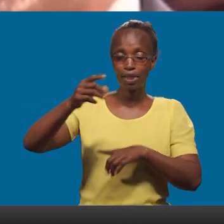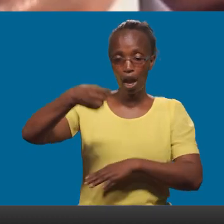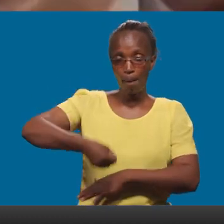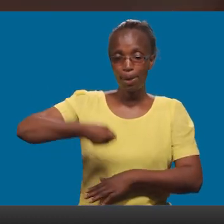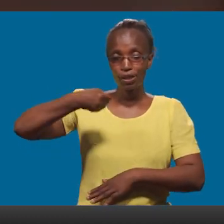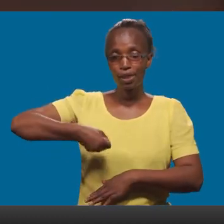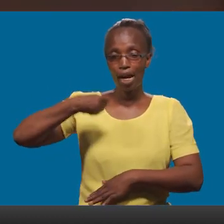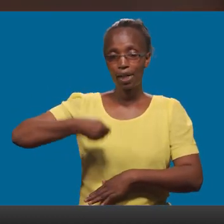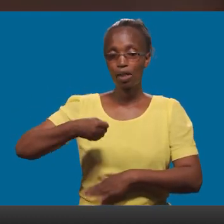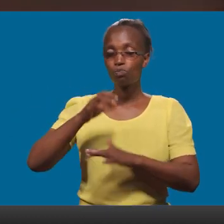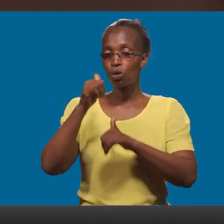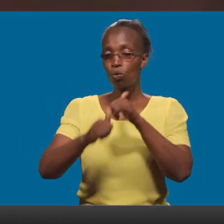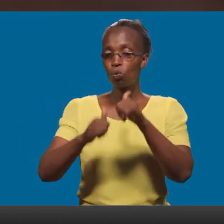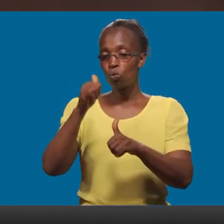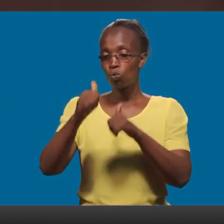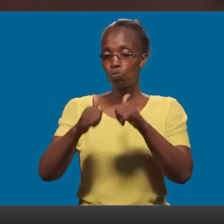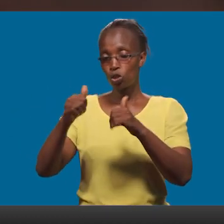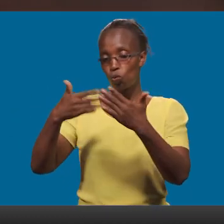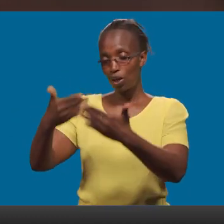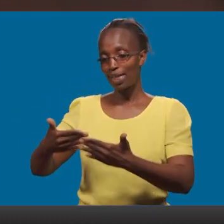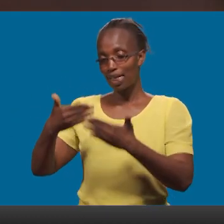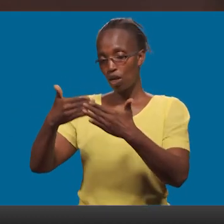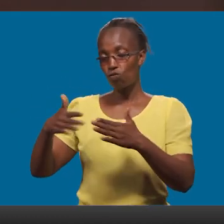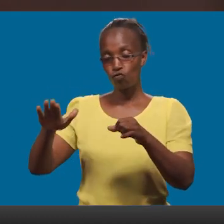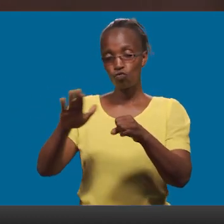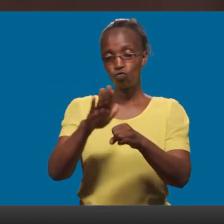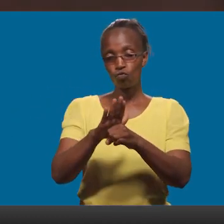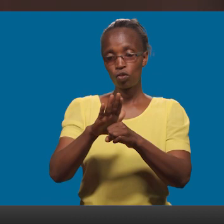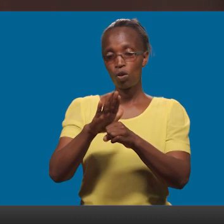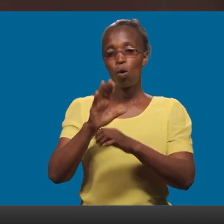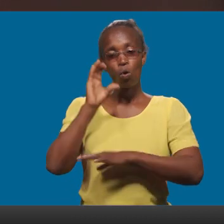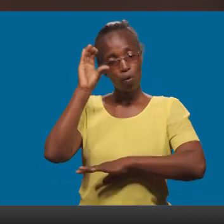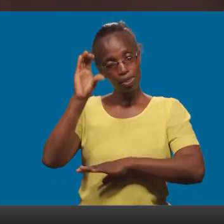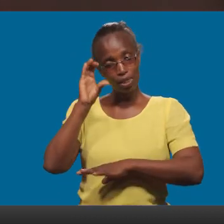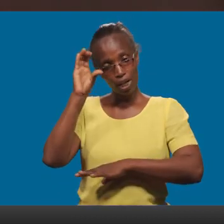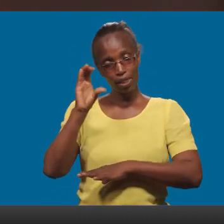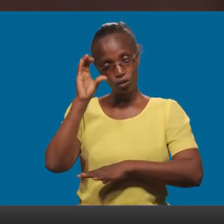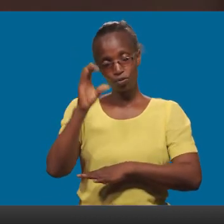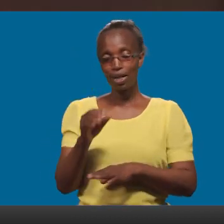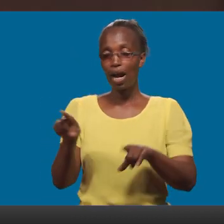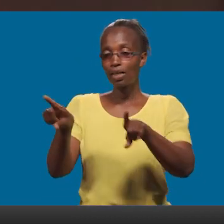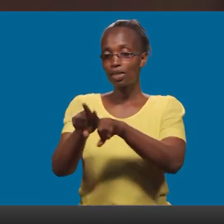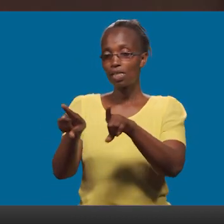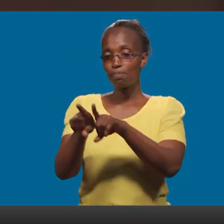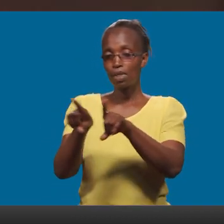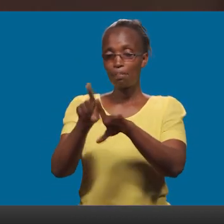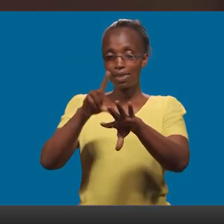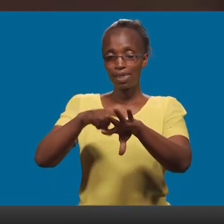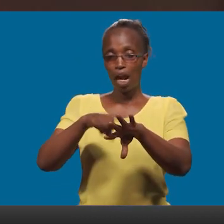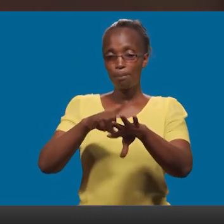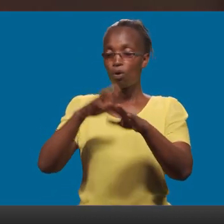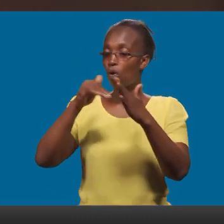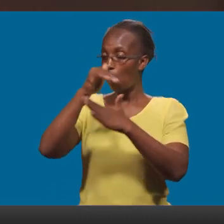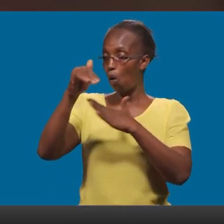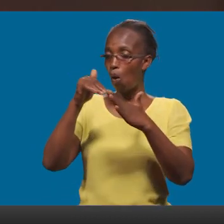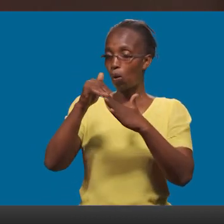budgetary support will receive sympathetic consideration in due course. Similarly, the